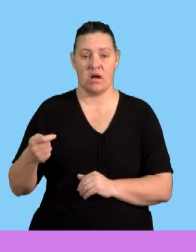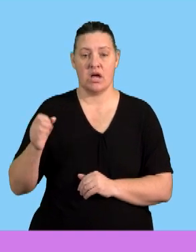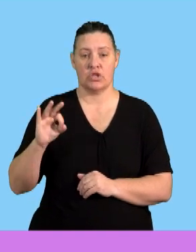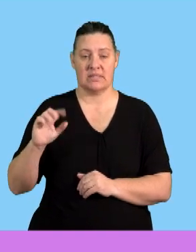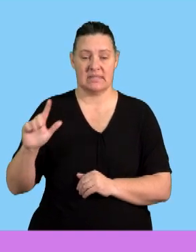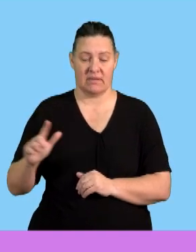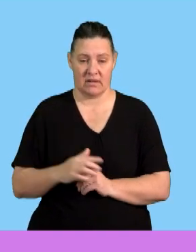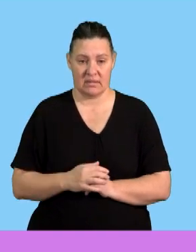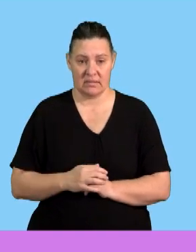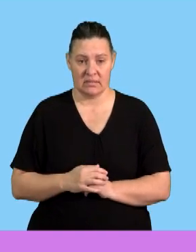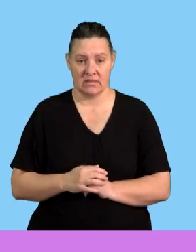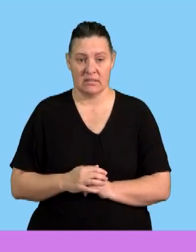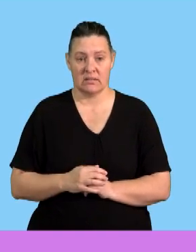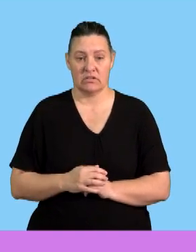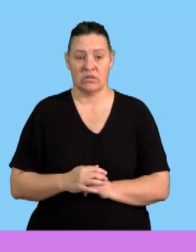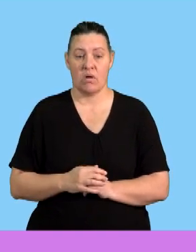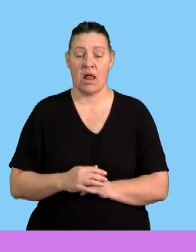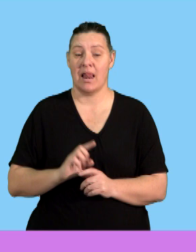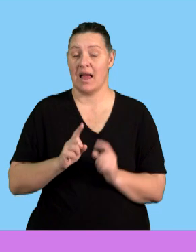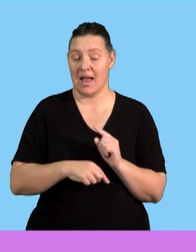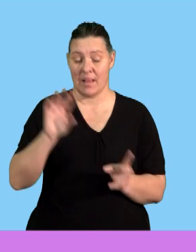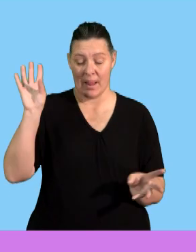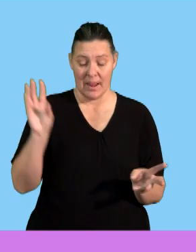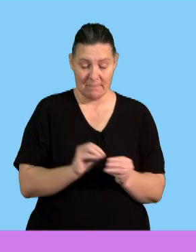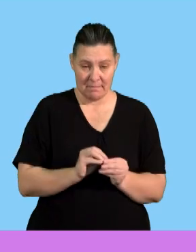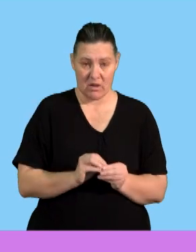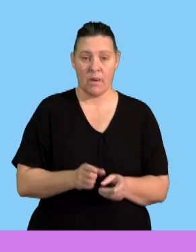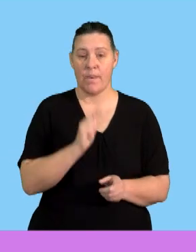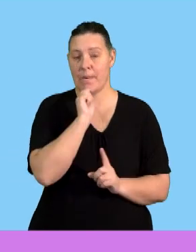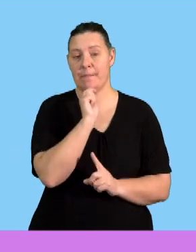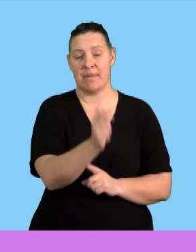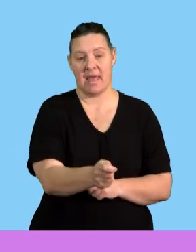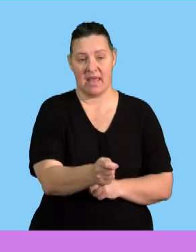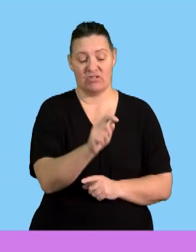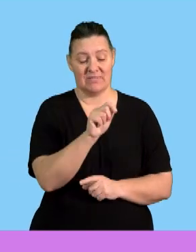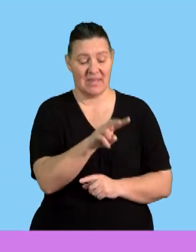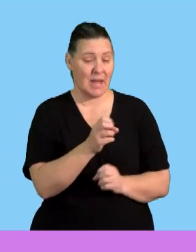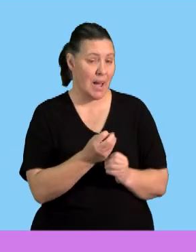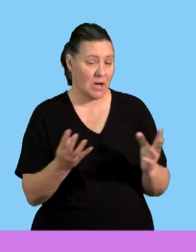5,816.37. So in the end, he will end up paying